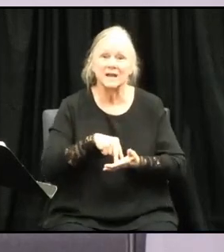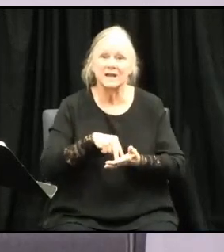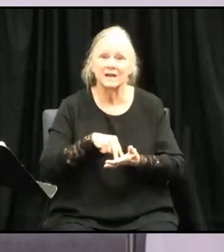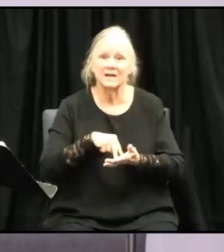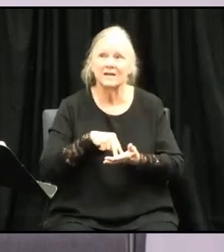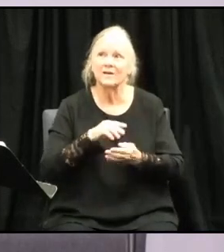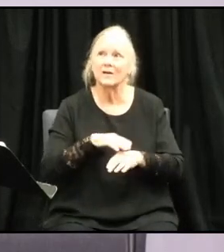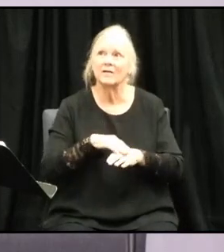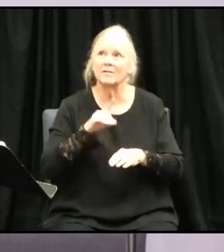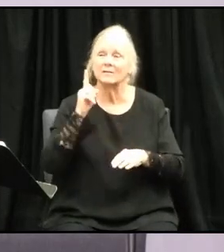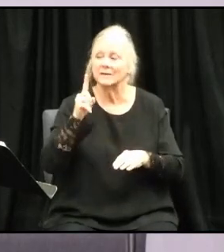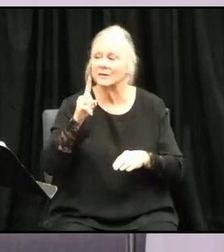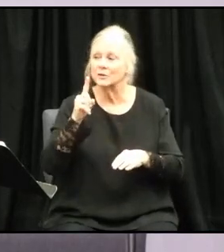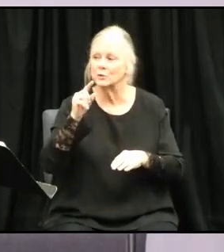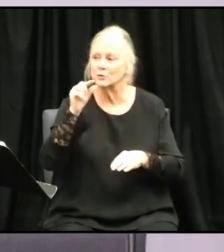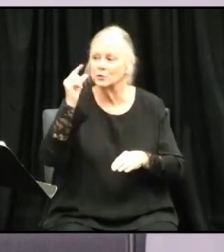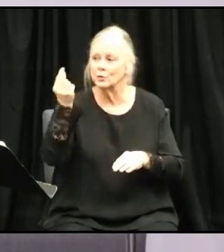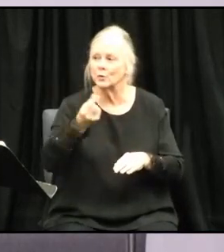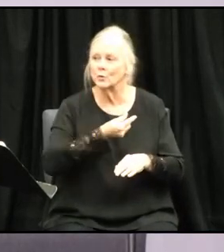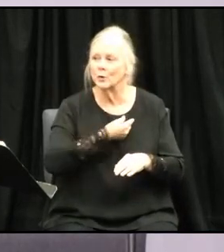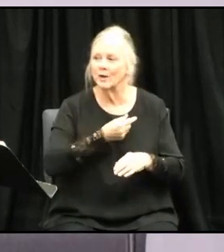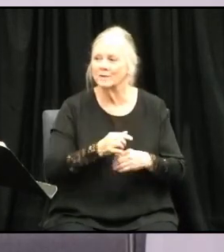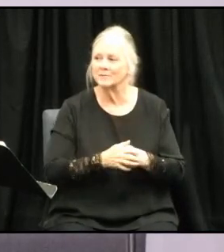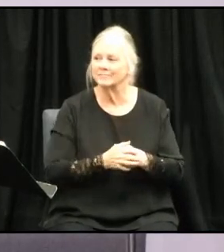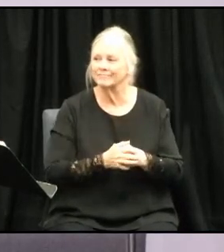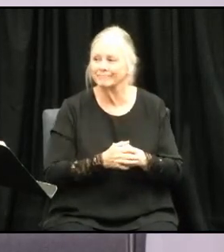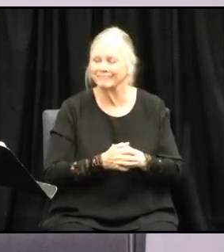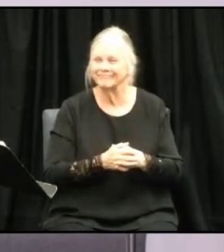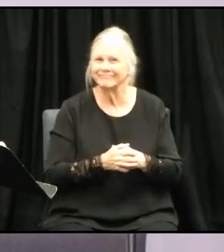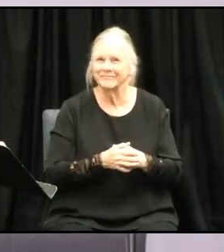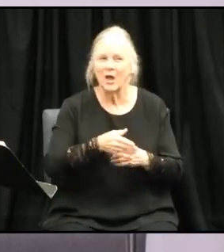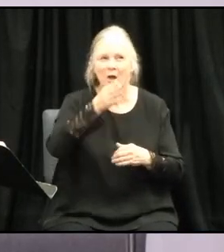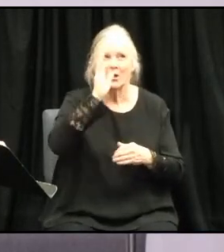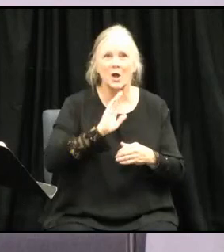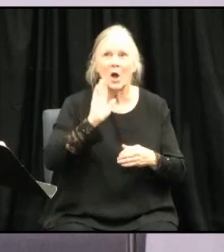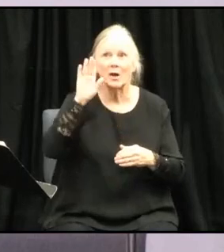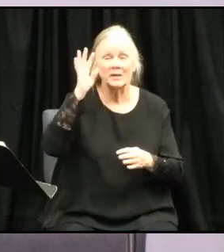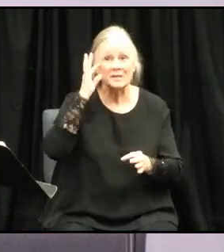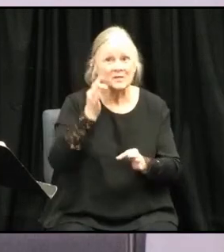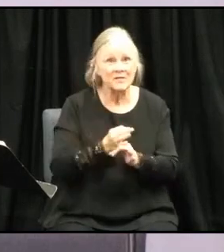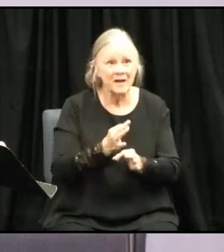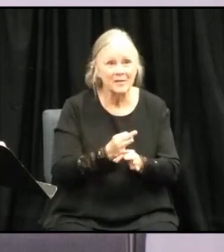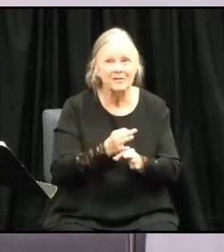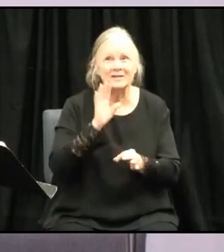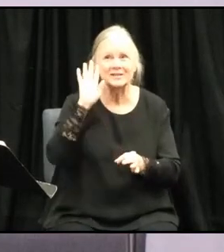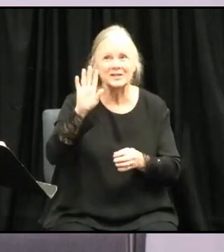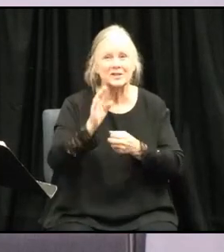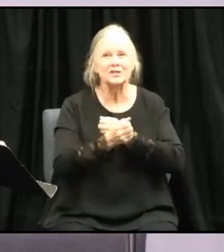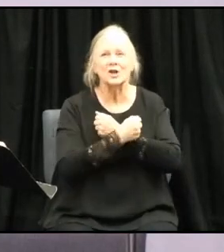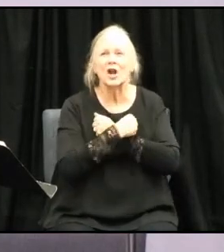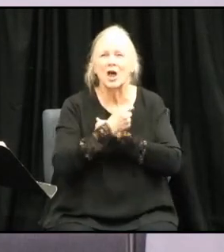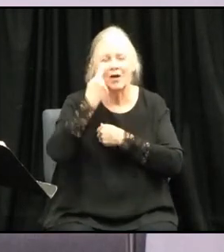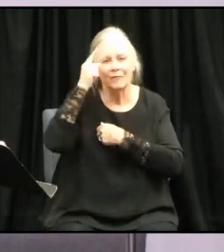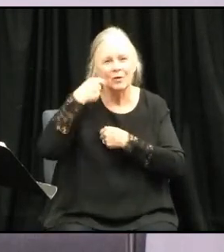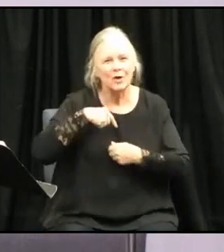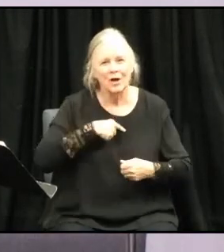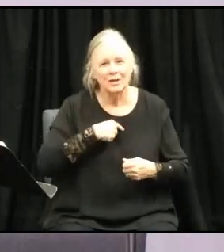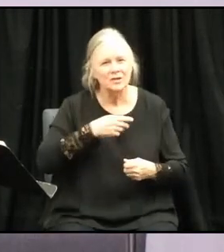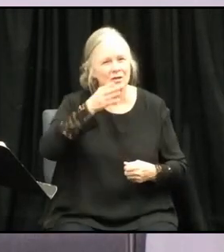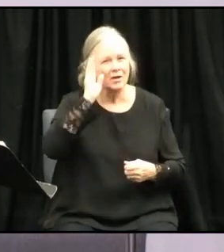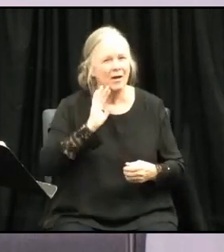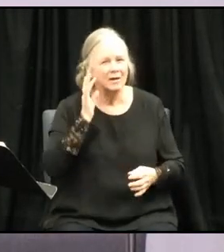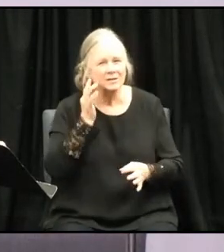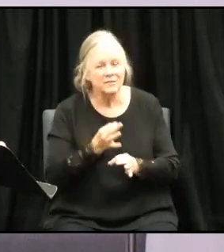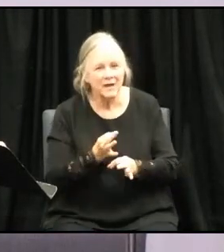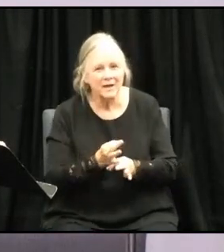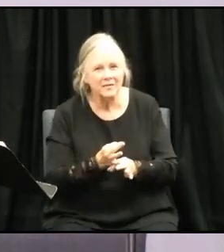Therefore, as the Bible says here in Hebrews 6, God, His faithfulness, His love and His love for us, God's faithfulness in